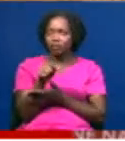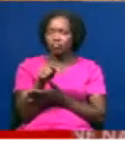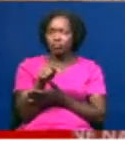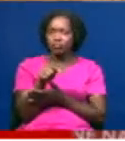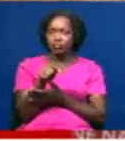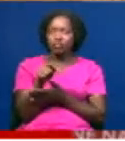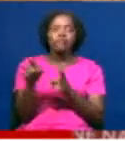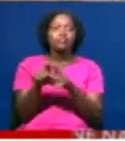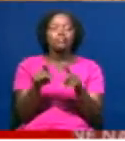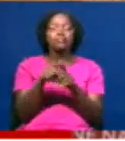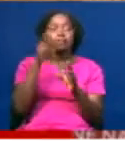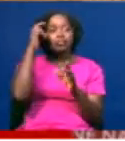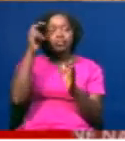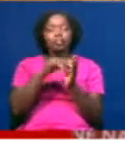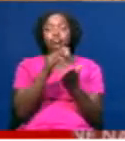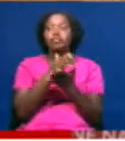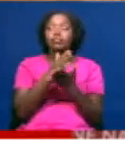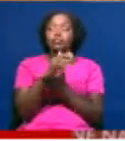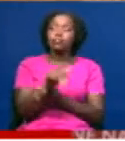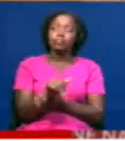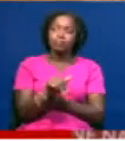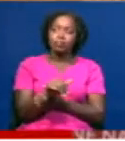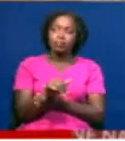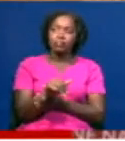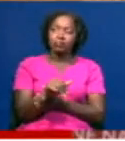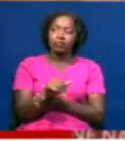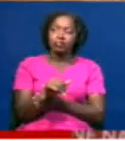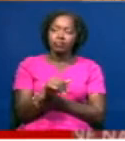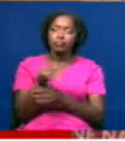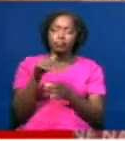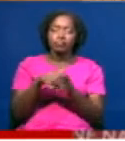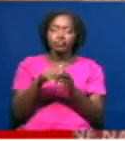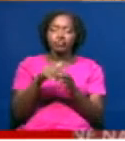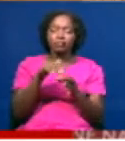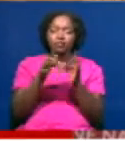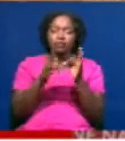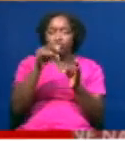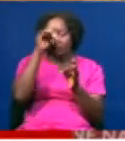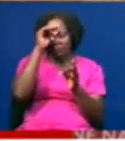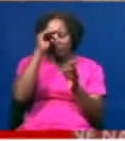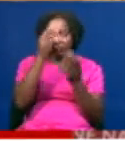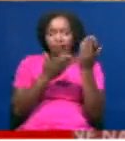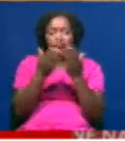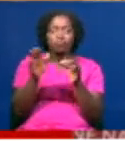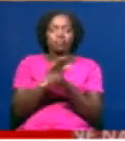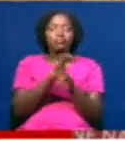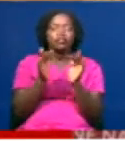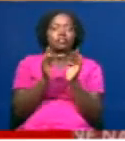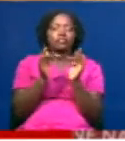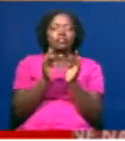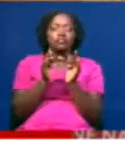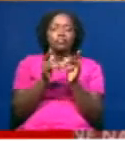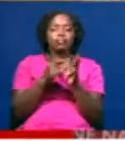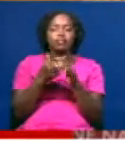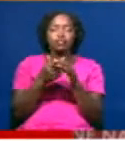we also recognize the fact that if government services are fully digitalized, then it